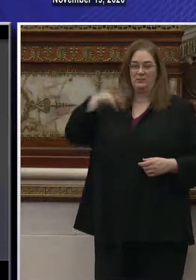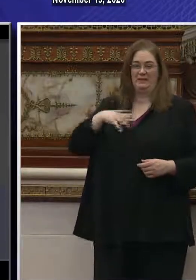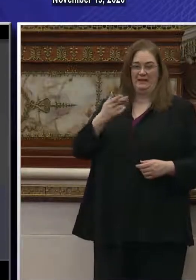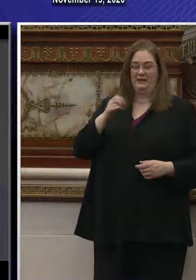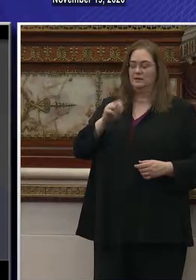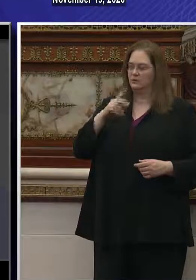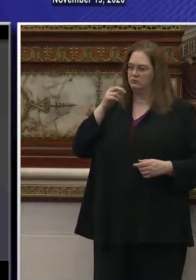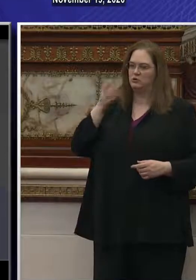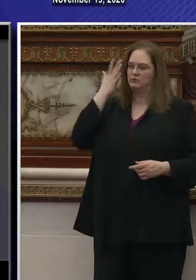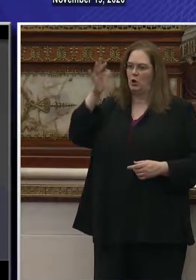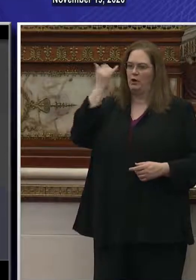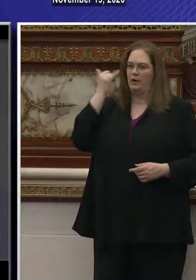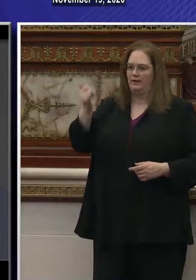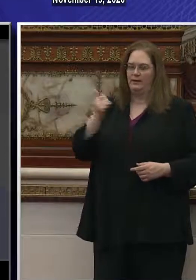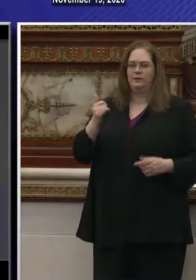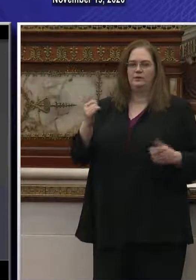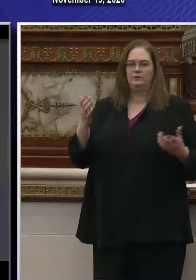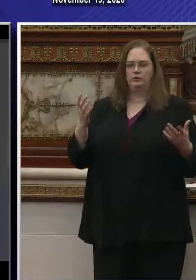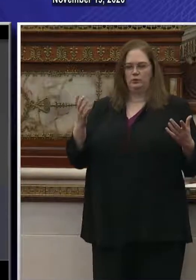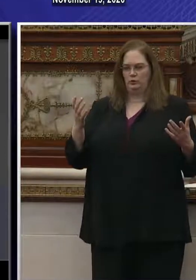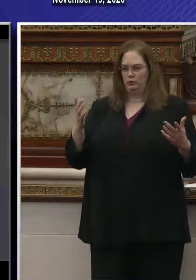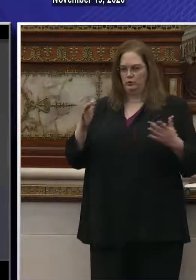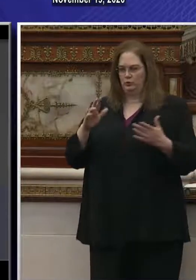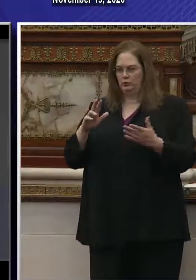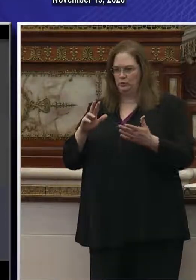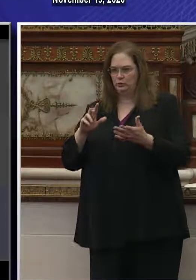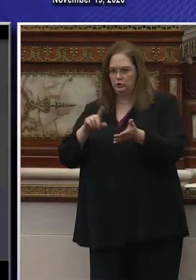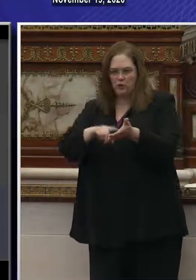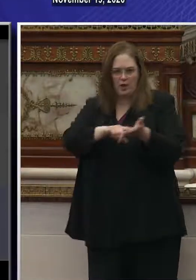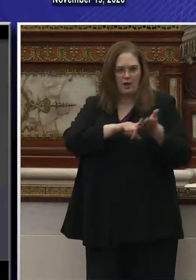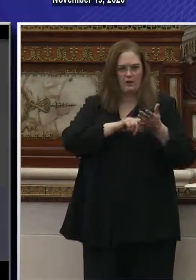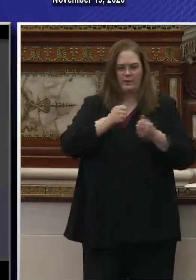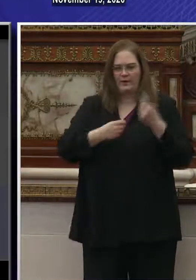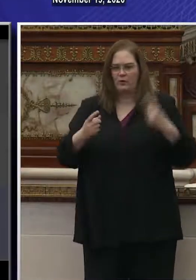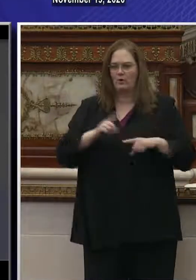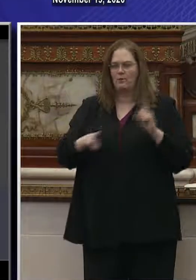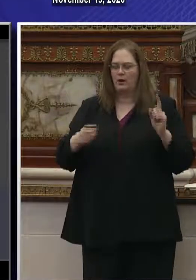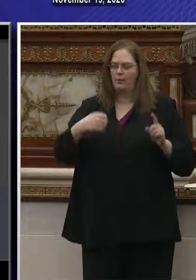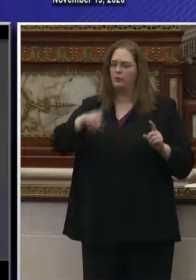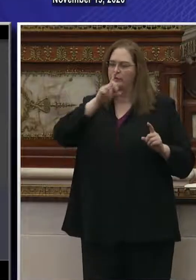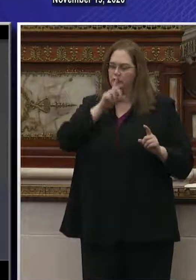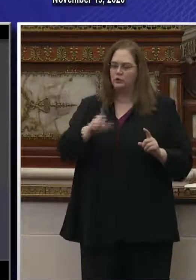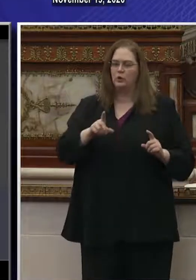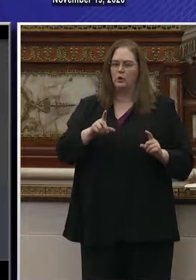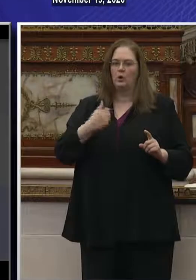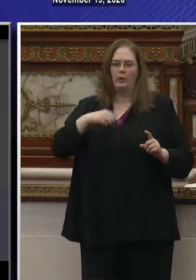to collaboratively, check in with everybody. But I'm